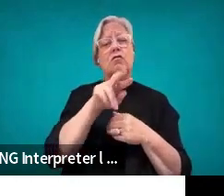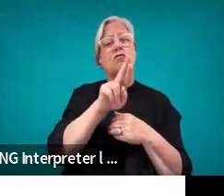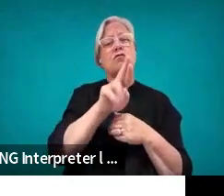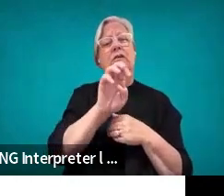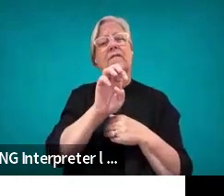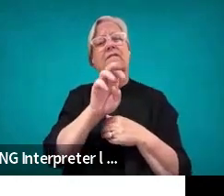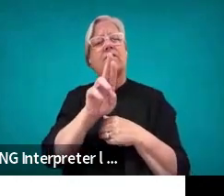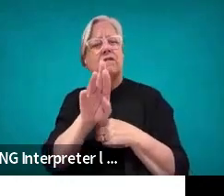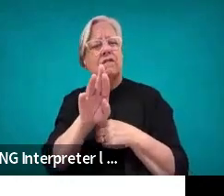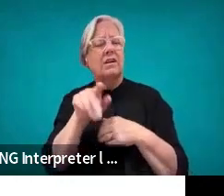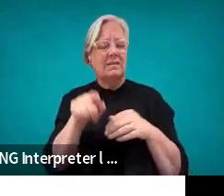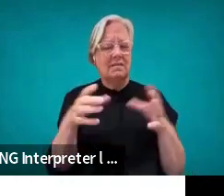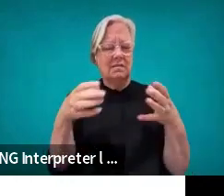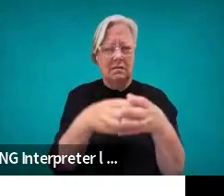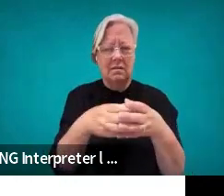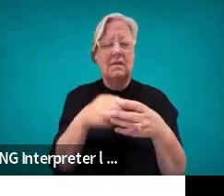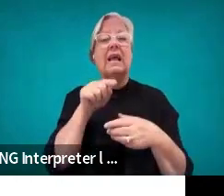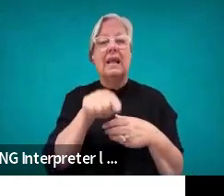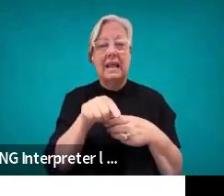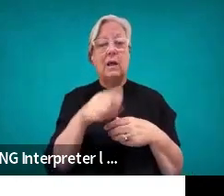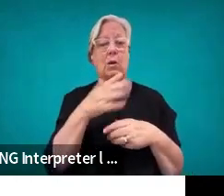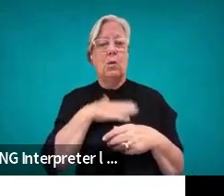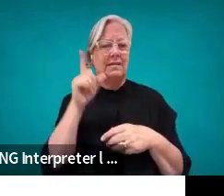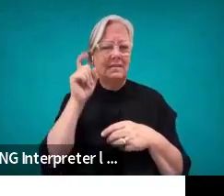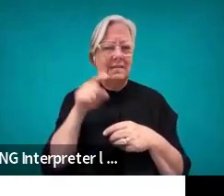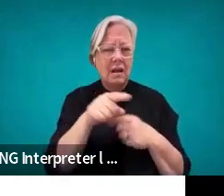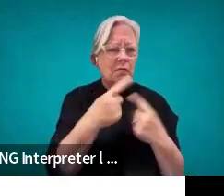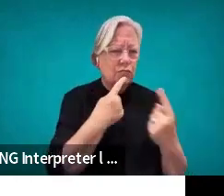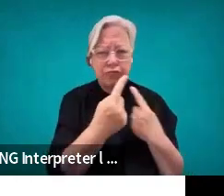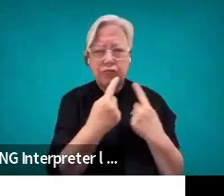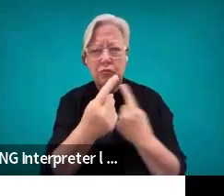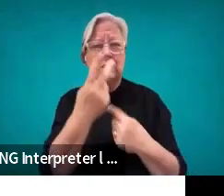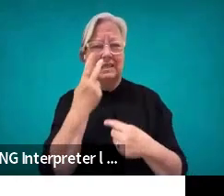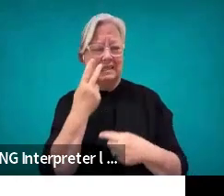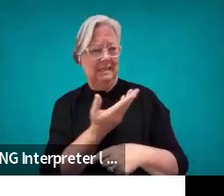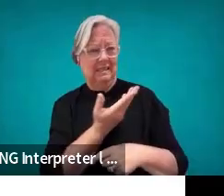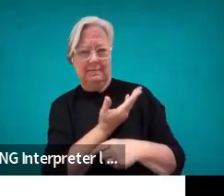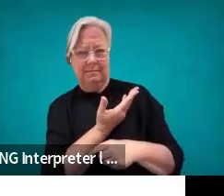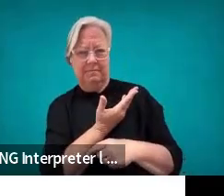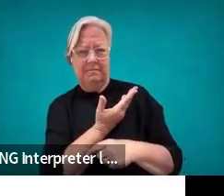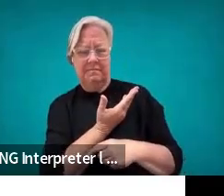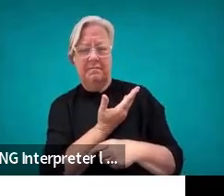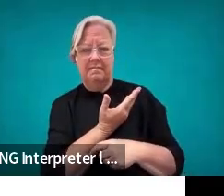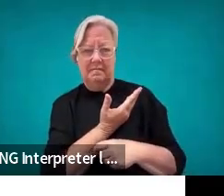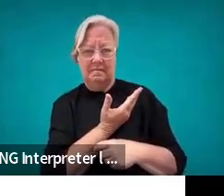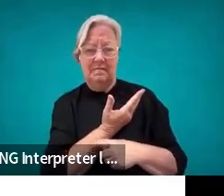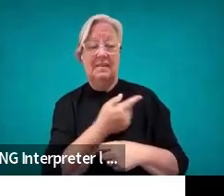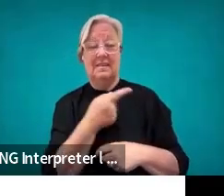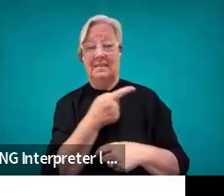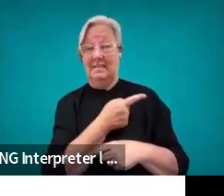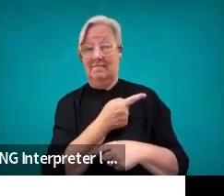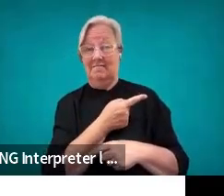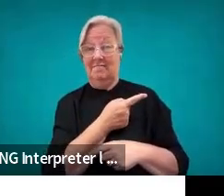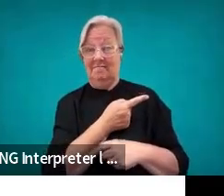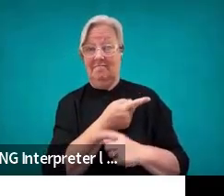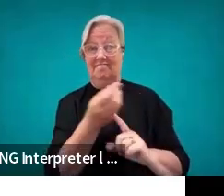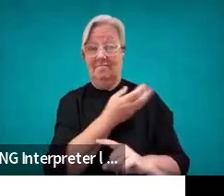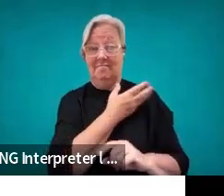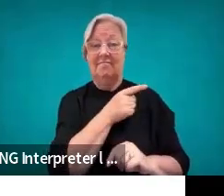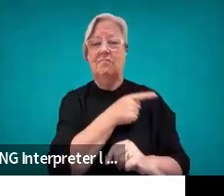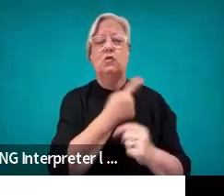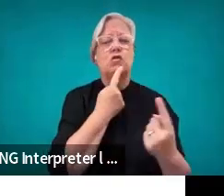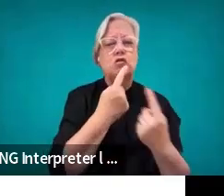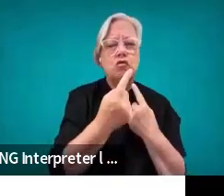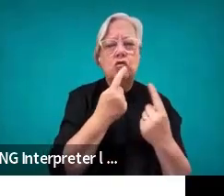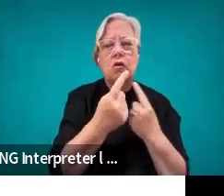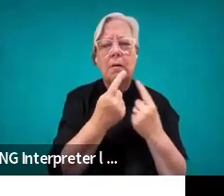them together to start the discussion paper that you're seeing on the slide right now. The slide, the discussion paper